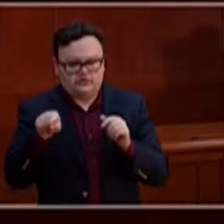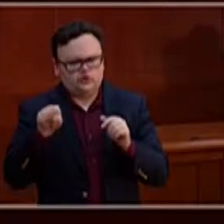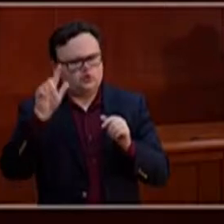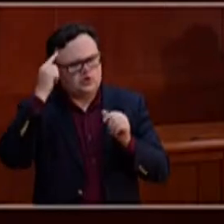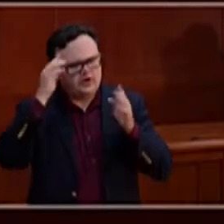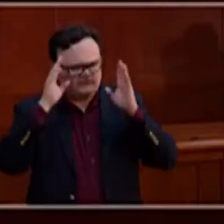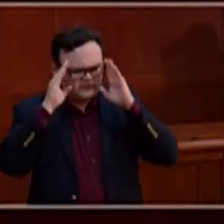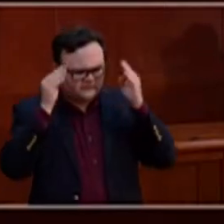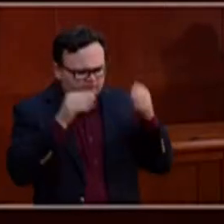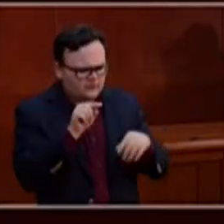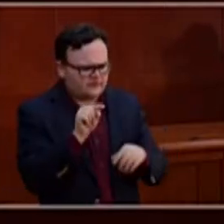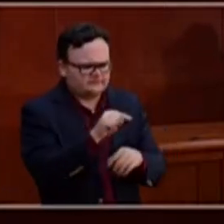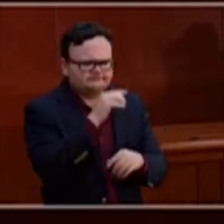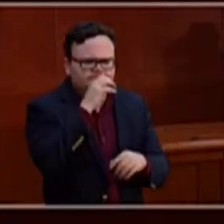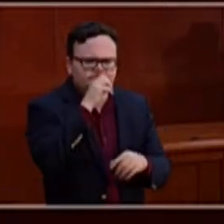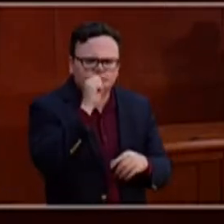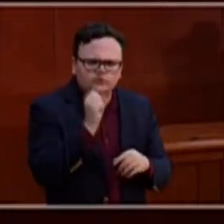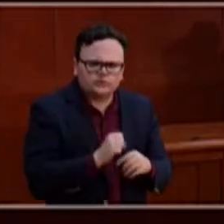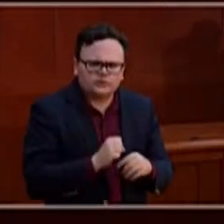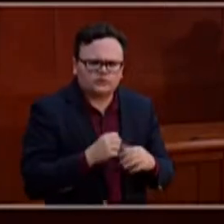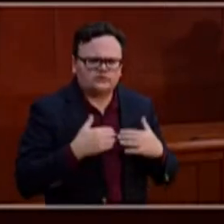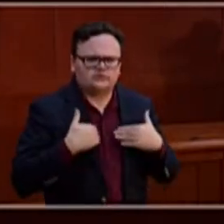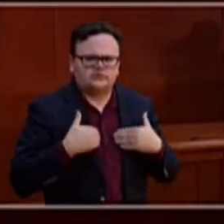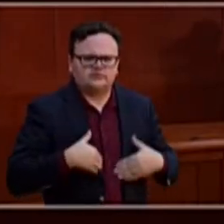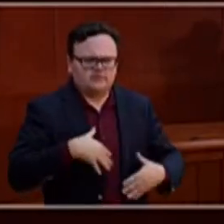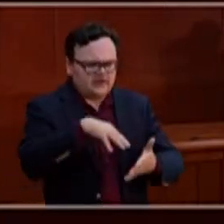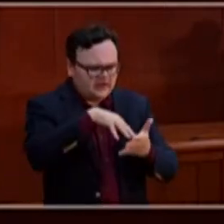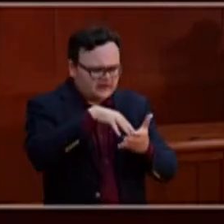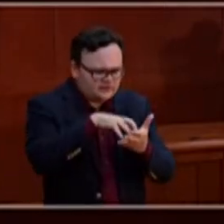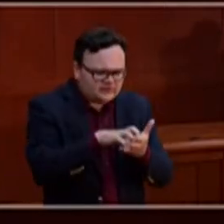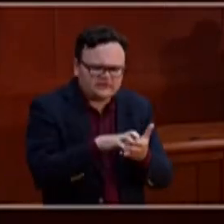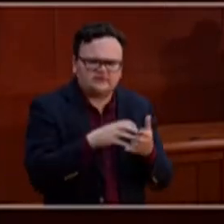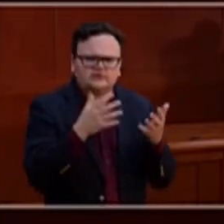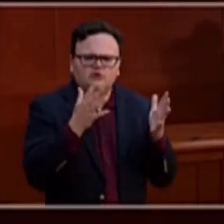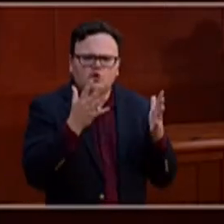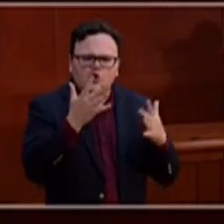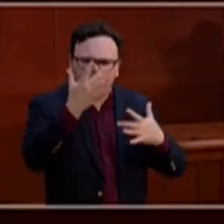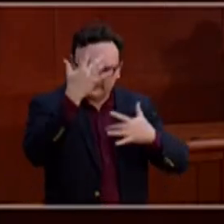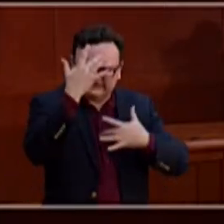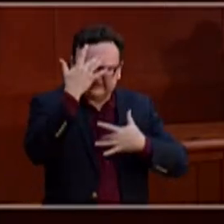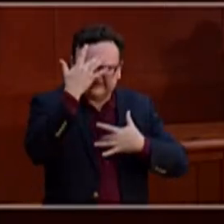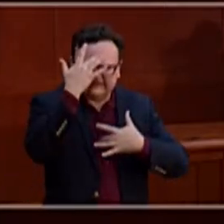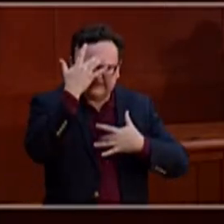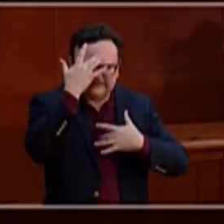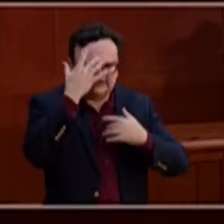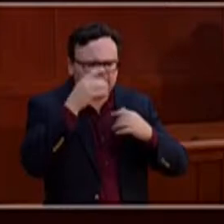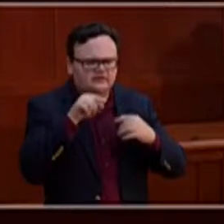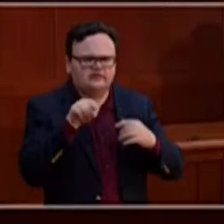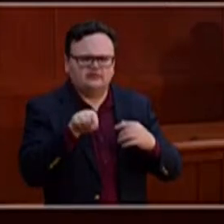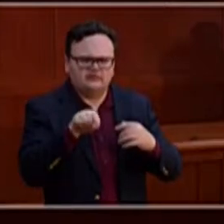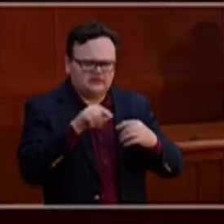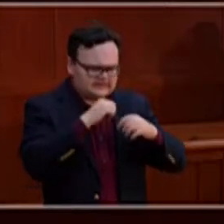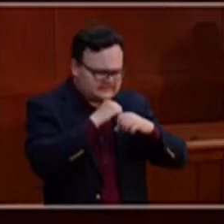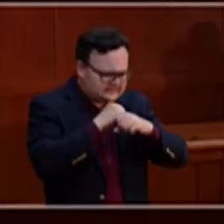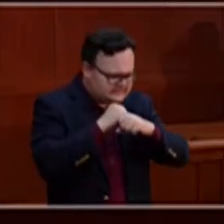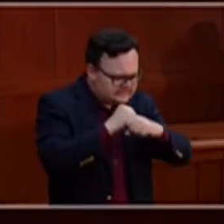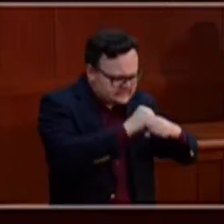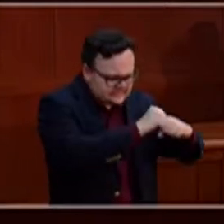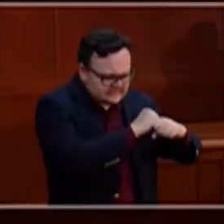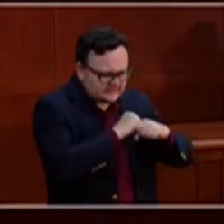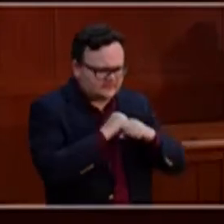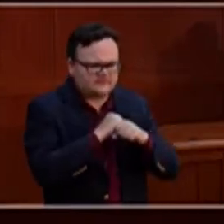vulnerable, our elderly, individuals with underlying medical conditions, and evaluating daily